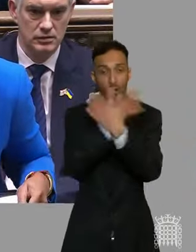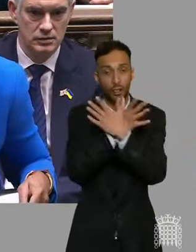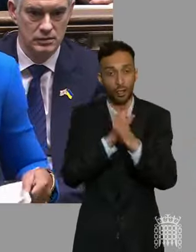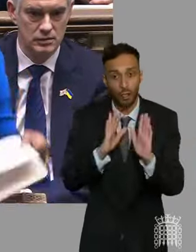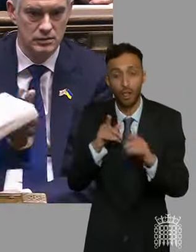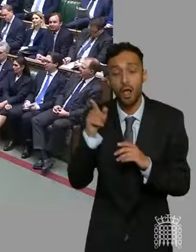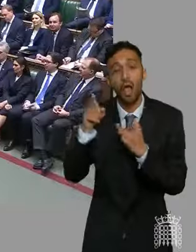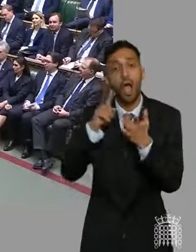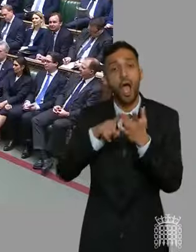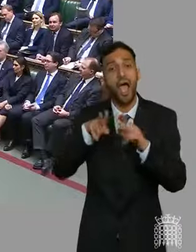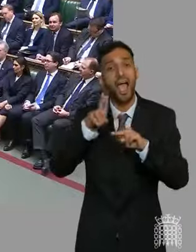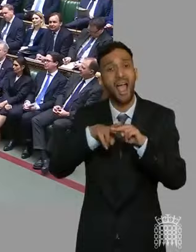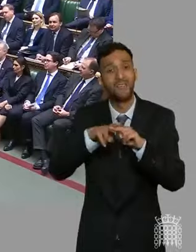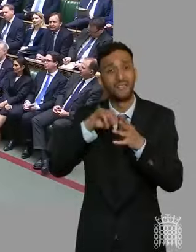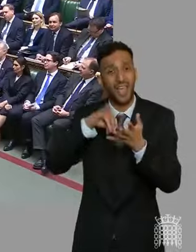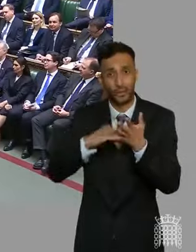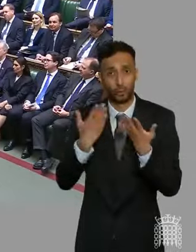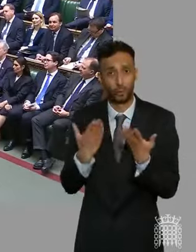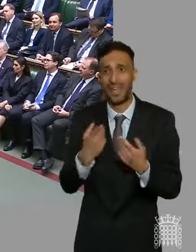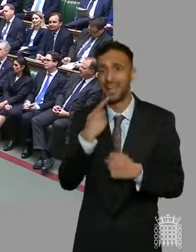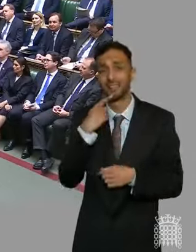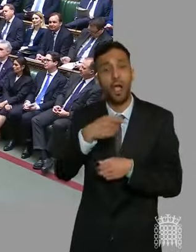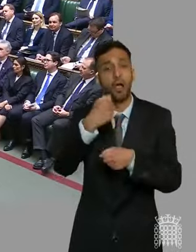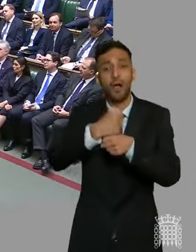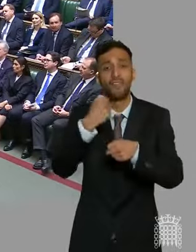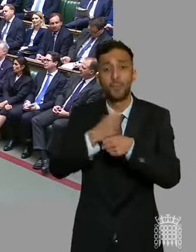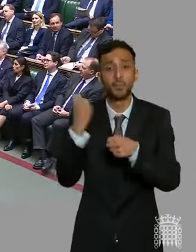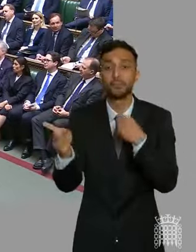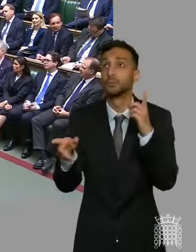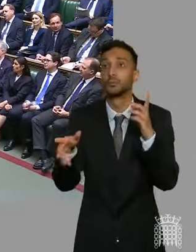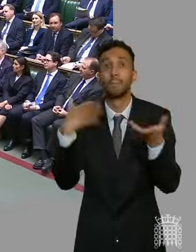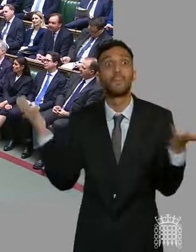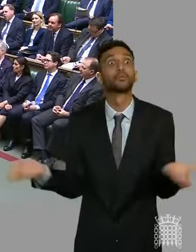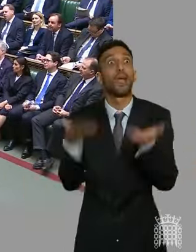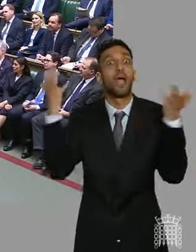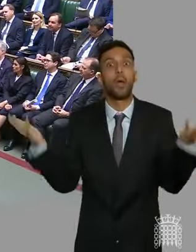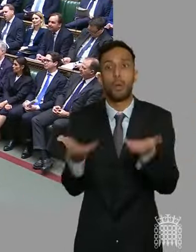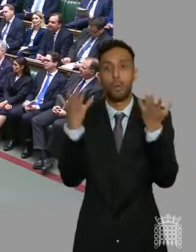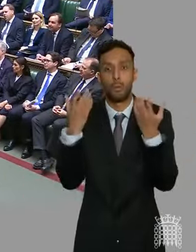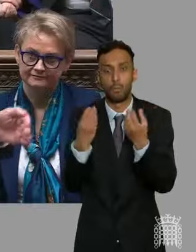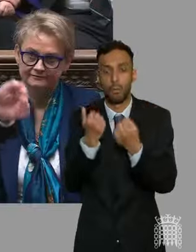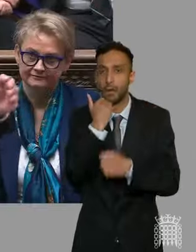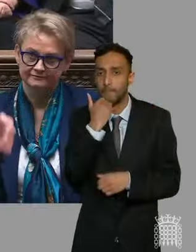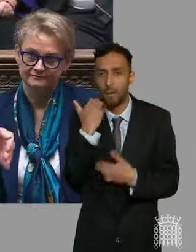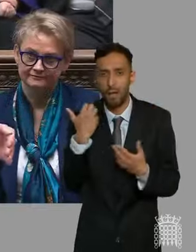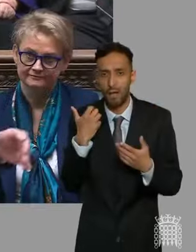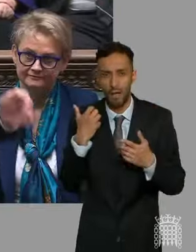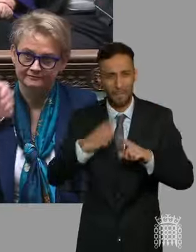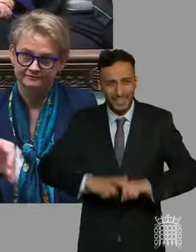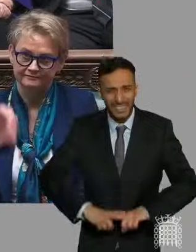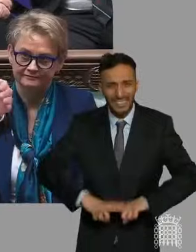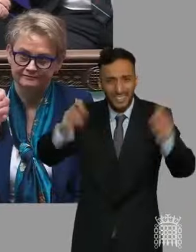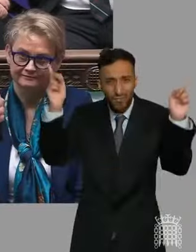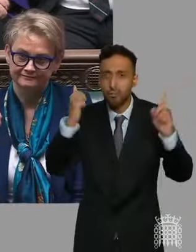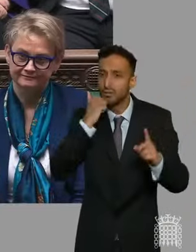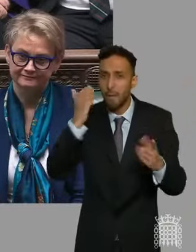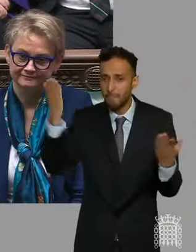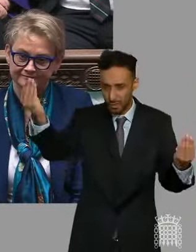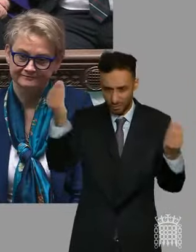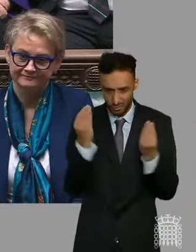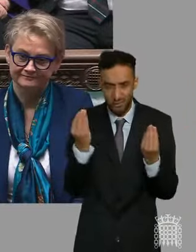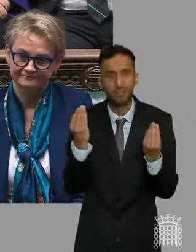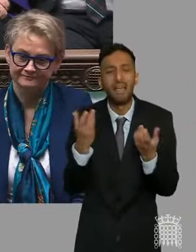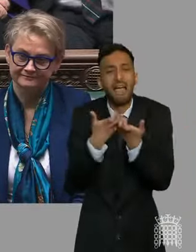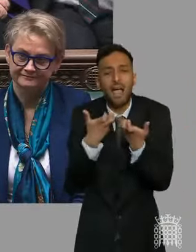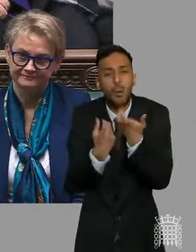difference in numbers? Prime Minister. Mr. Speaker, we went through this 2 weeks ago, going through the same question over and over